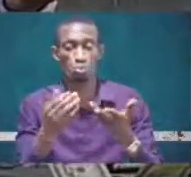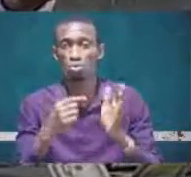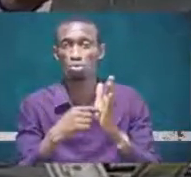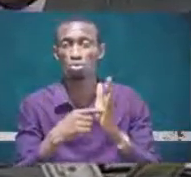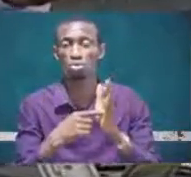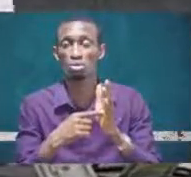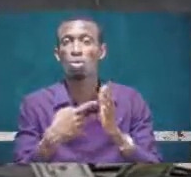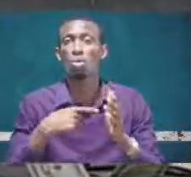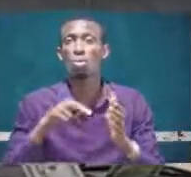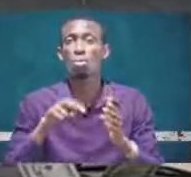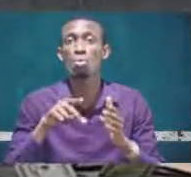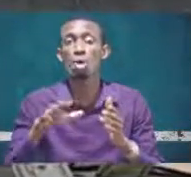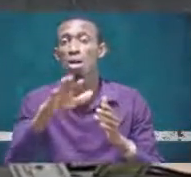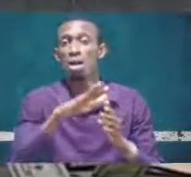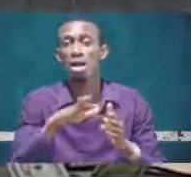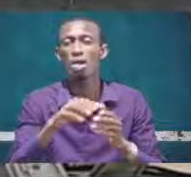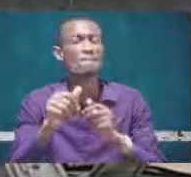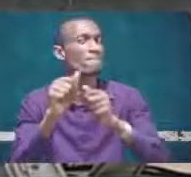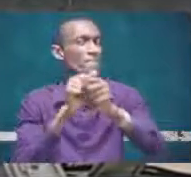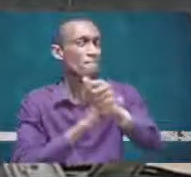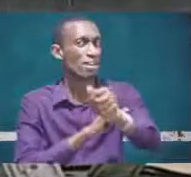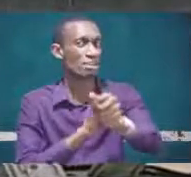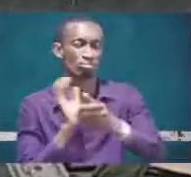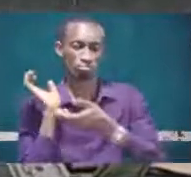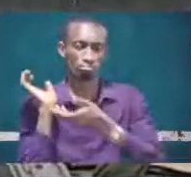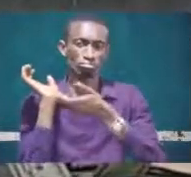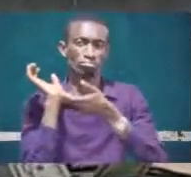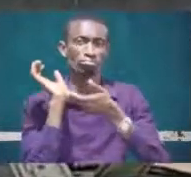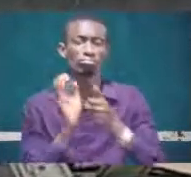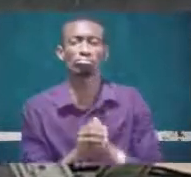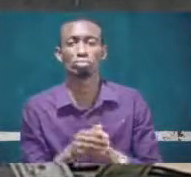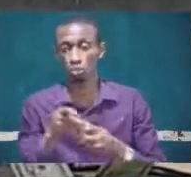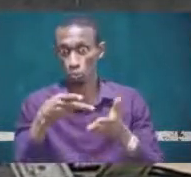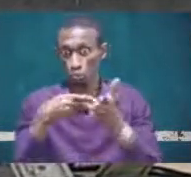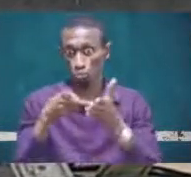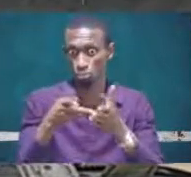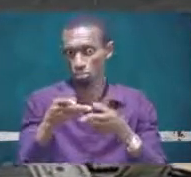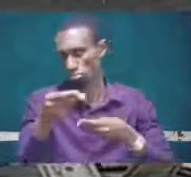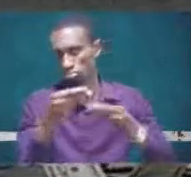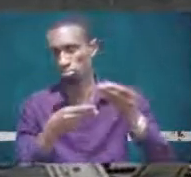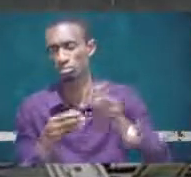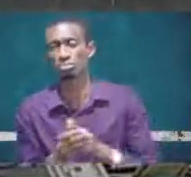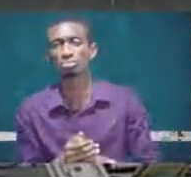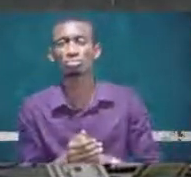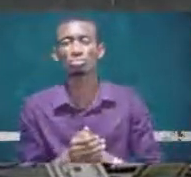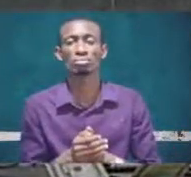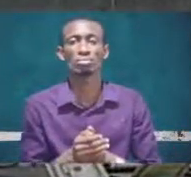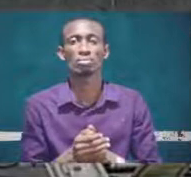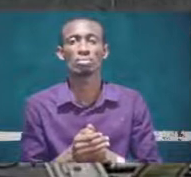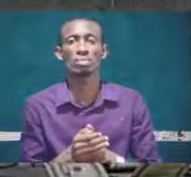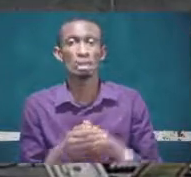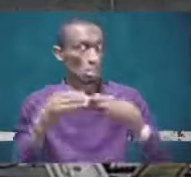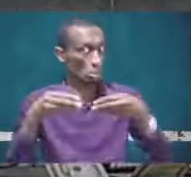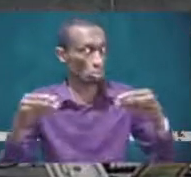trade to carry out transactions, to be able to buy and sell. Now, commodities can be